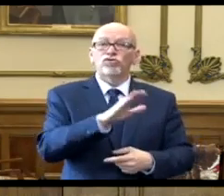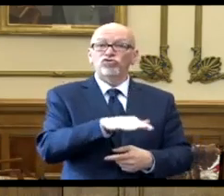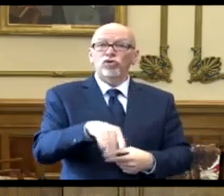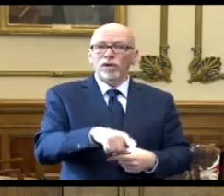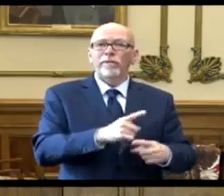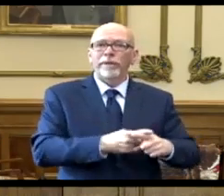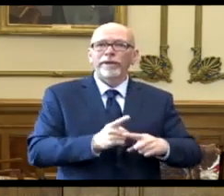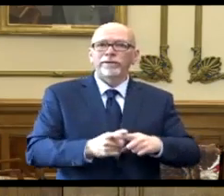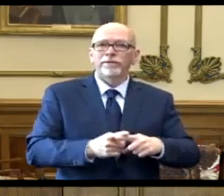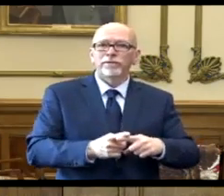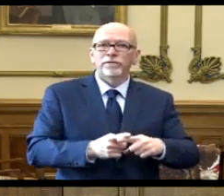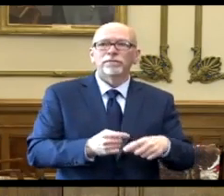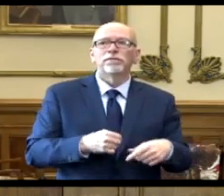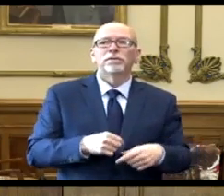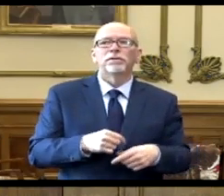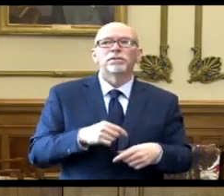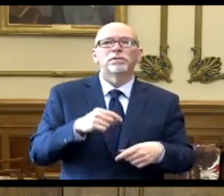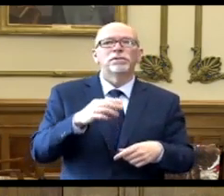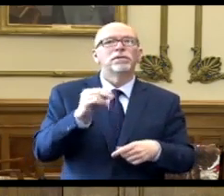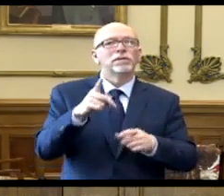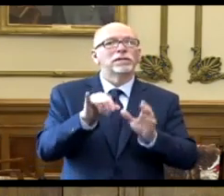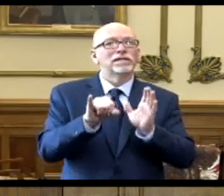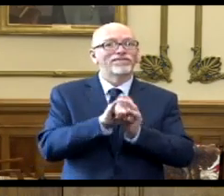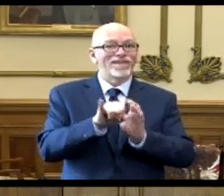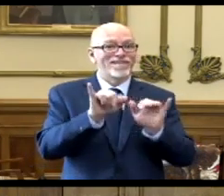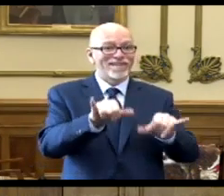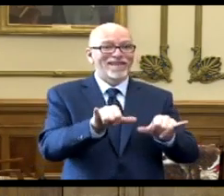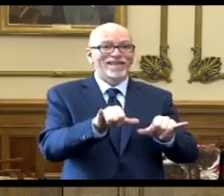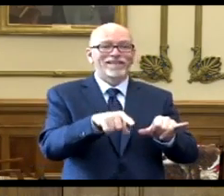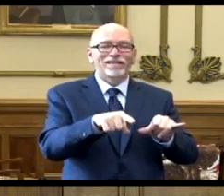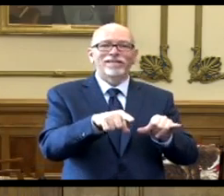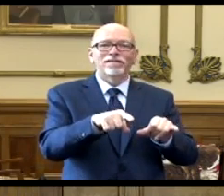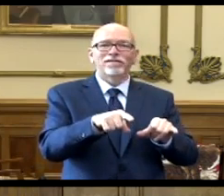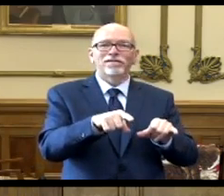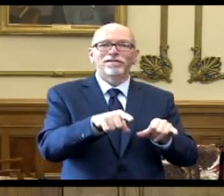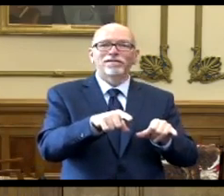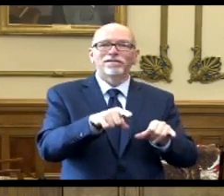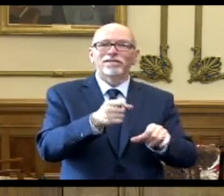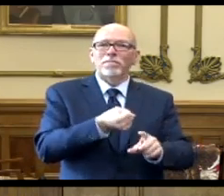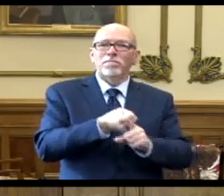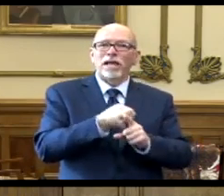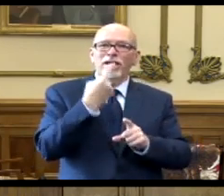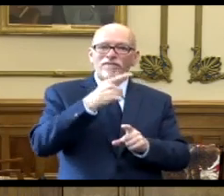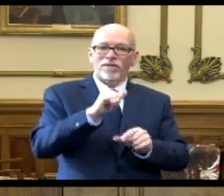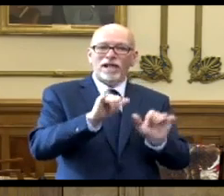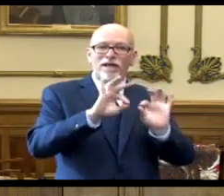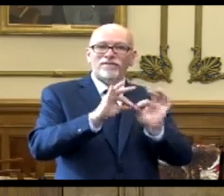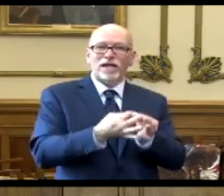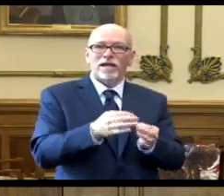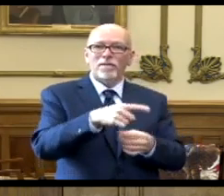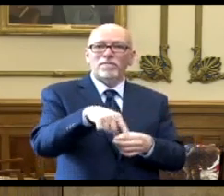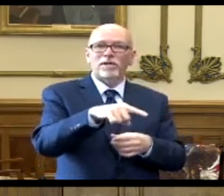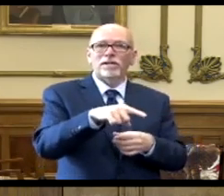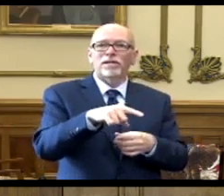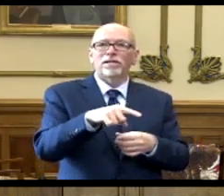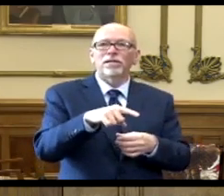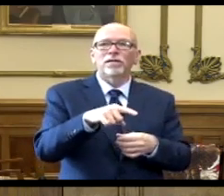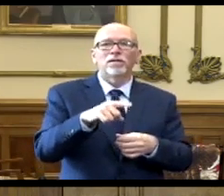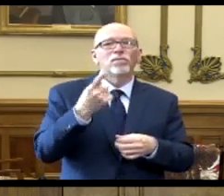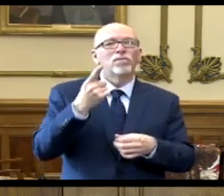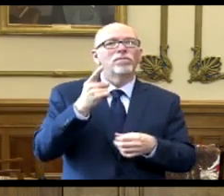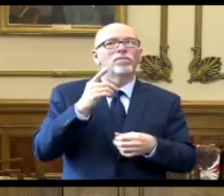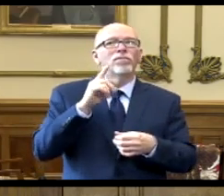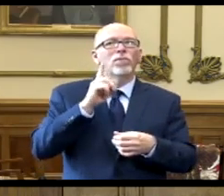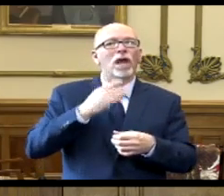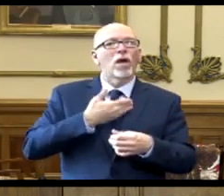were positive. And identifying that, the impact for that family, actually one of our health